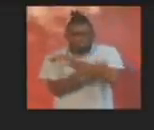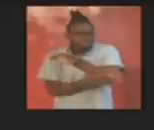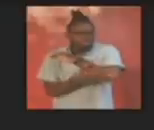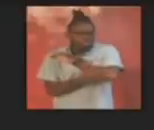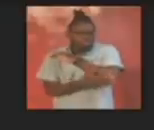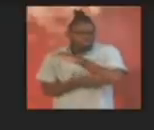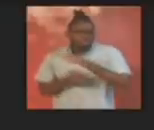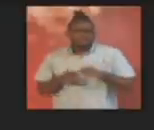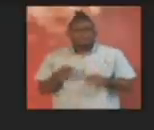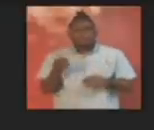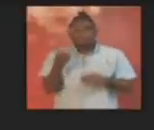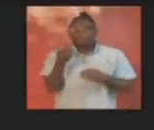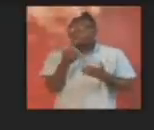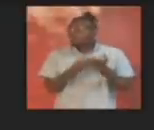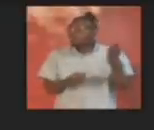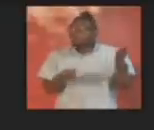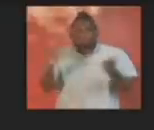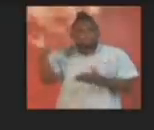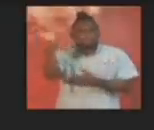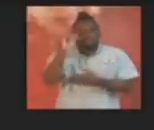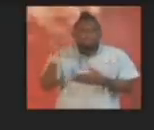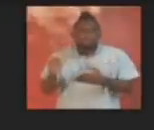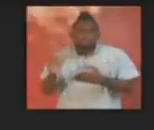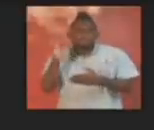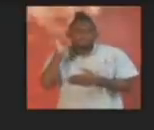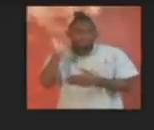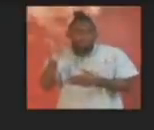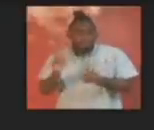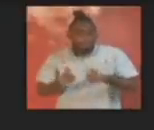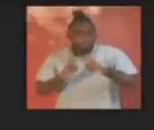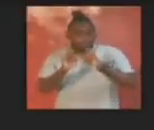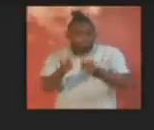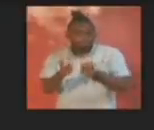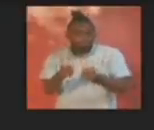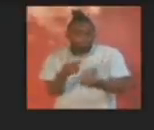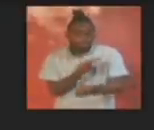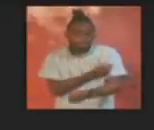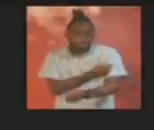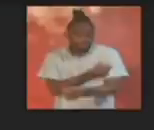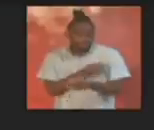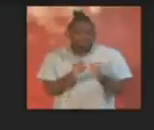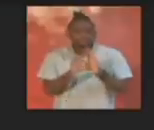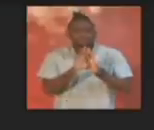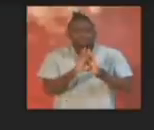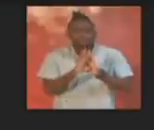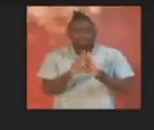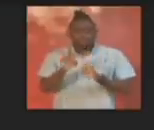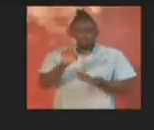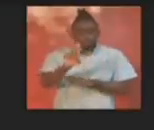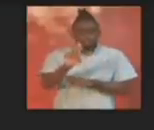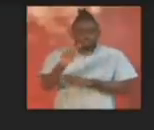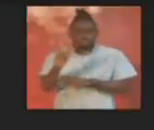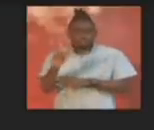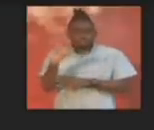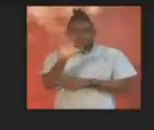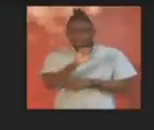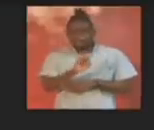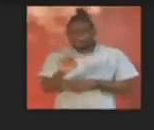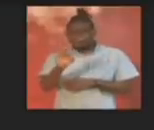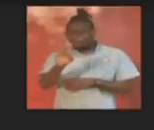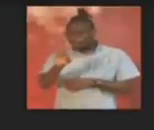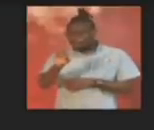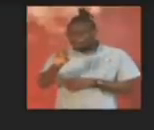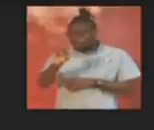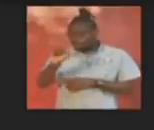percentage of the population they're going to vaccinate. So, for example, in the UK and the US, we're talking about vaccinating